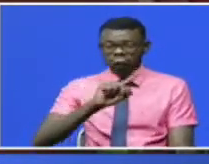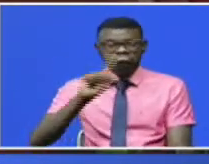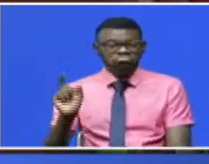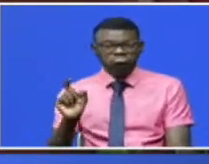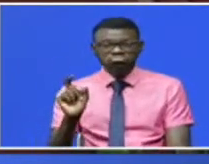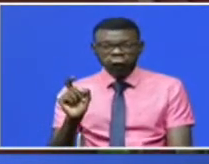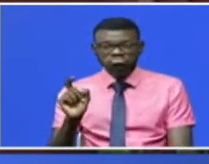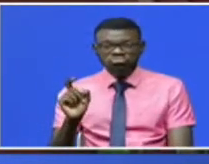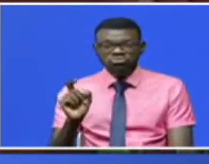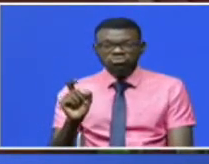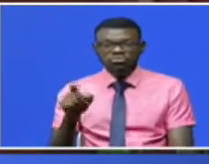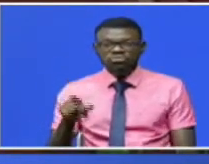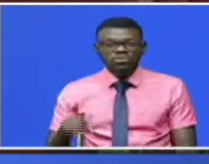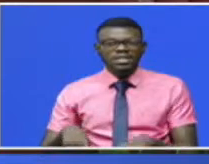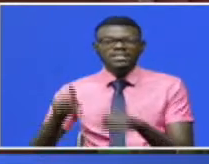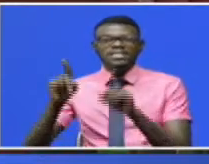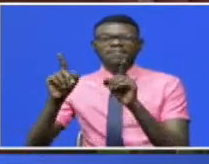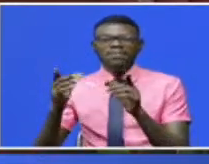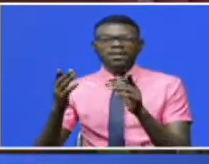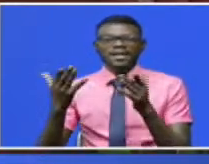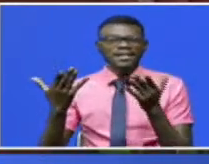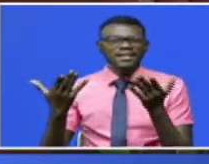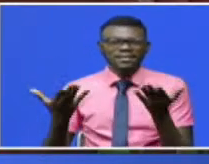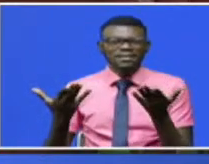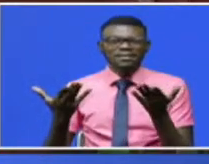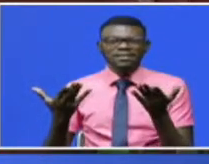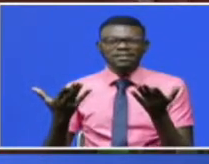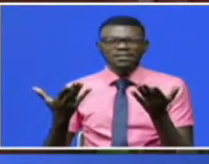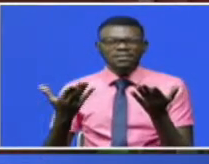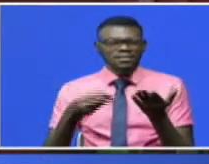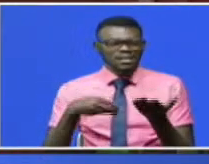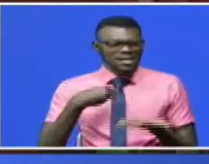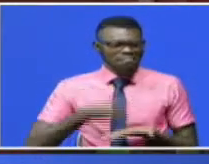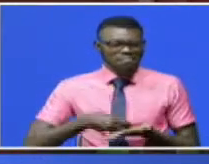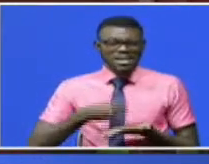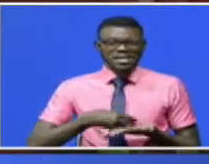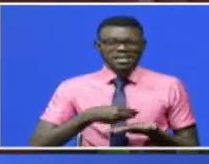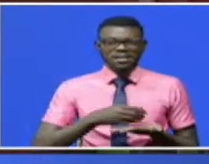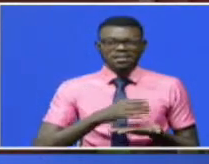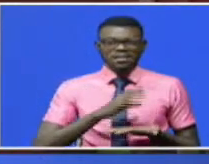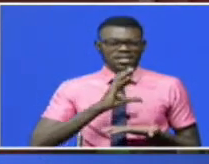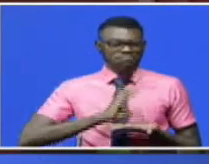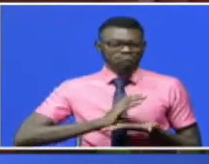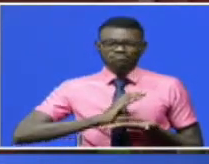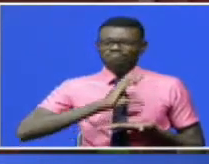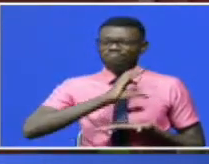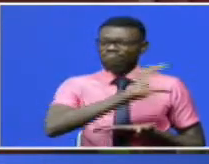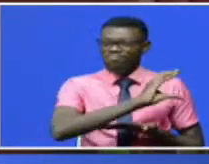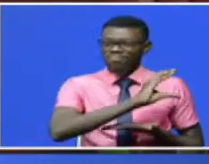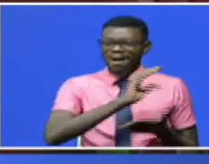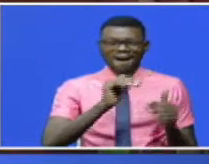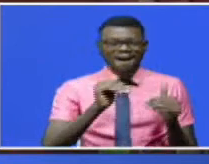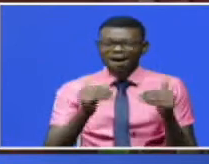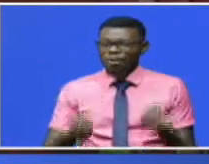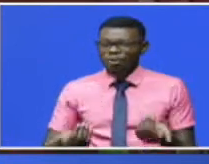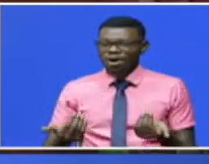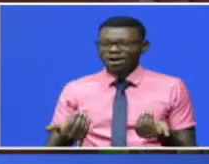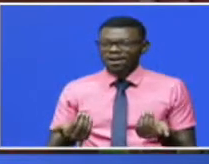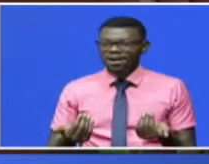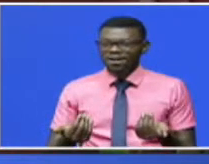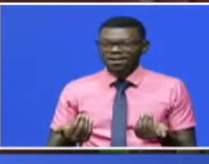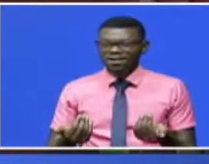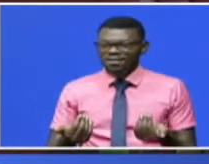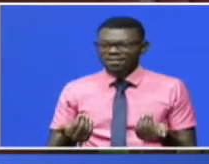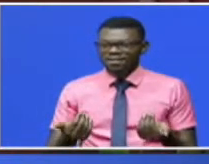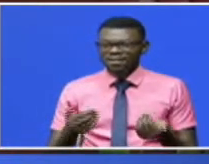How then can he purport to release money through an appropriation act, which is